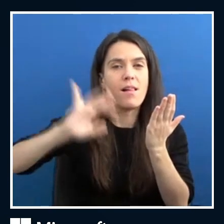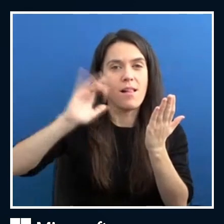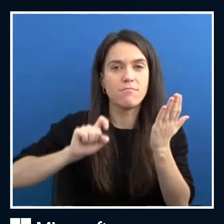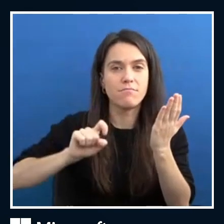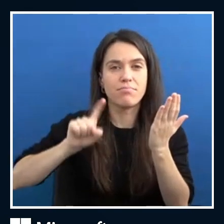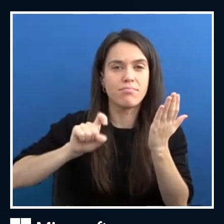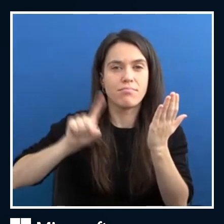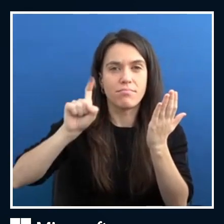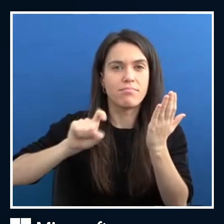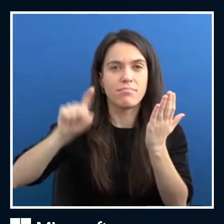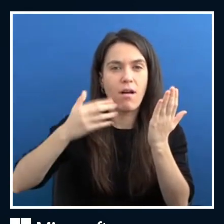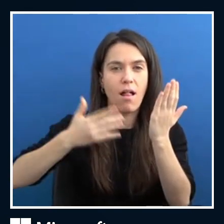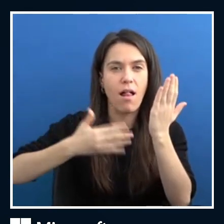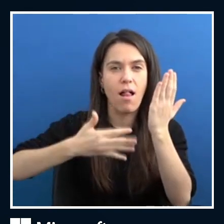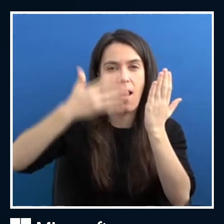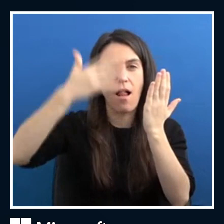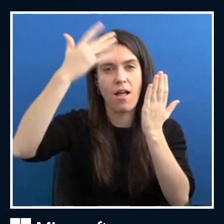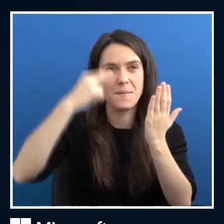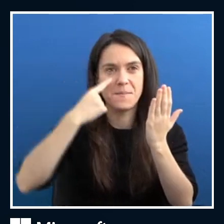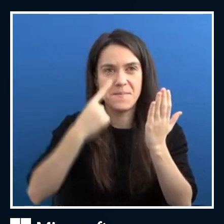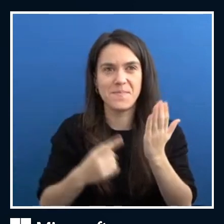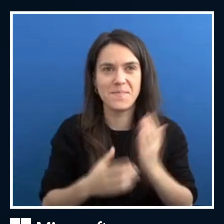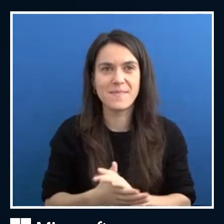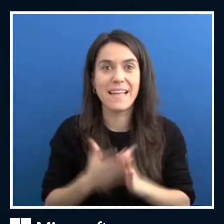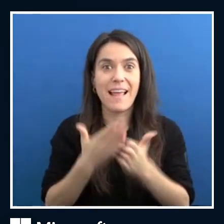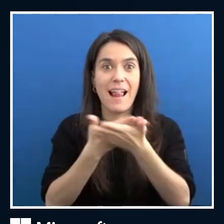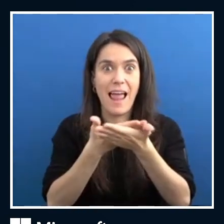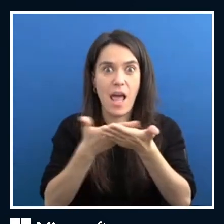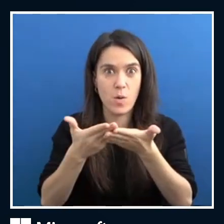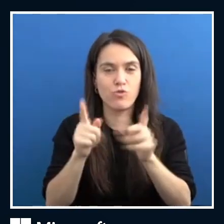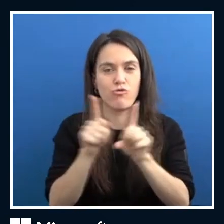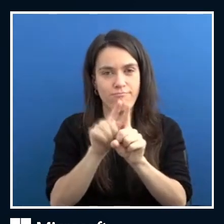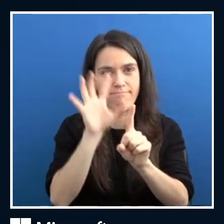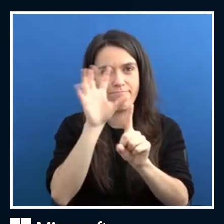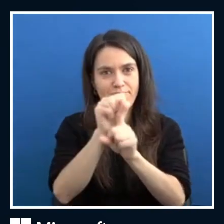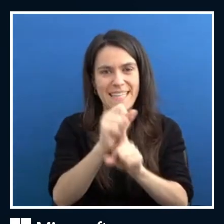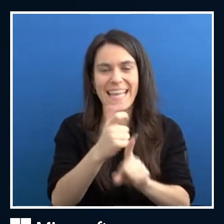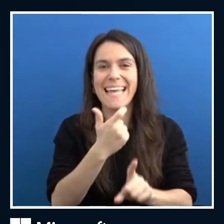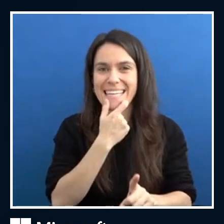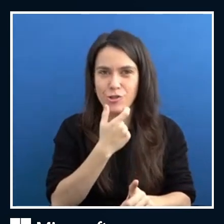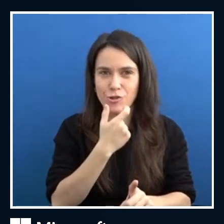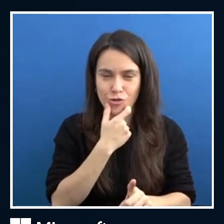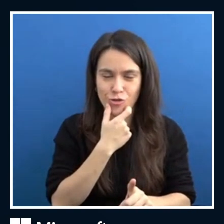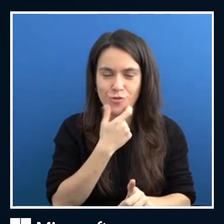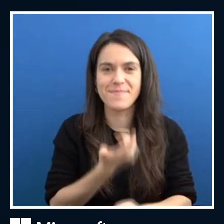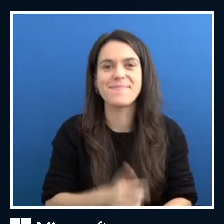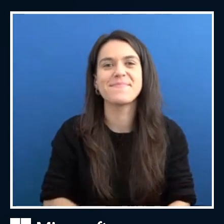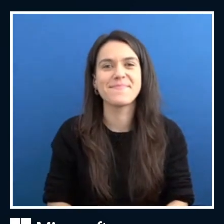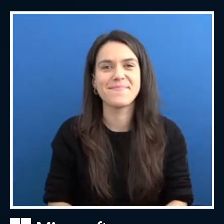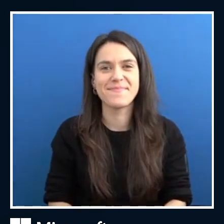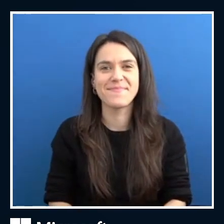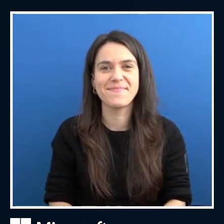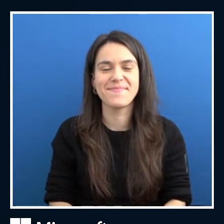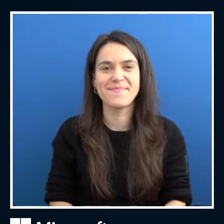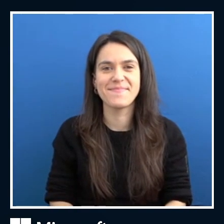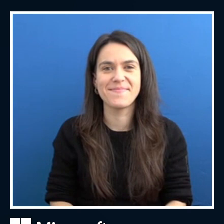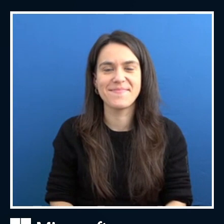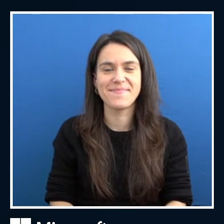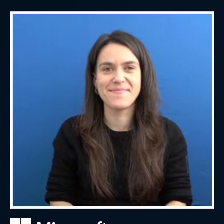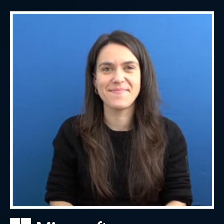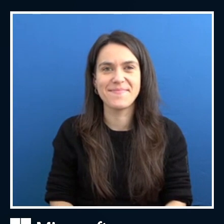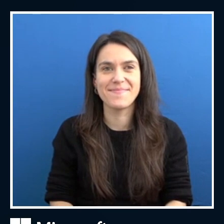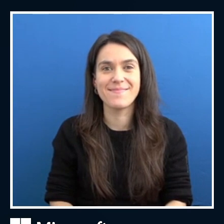this is our merged, our language, so it's an English document, and so on. Also, we see all the